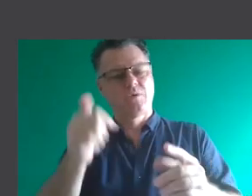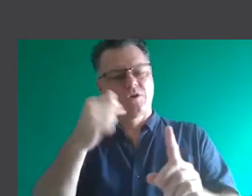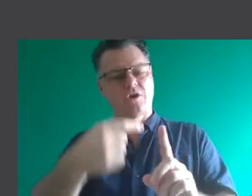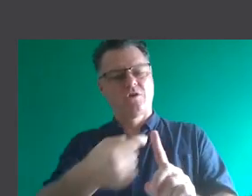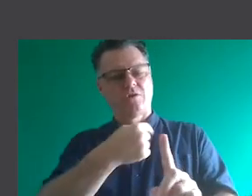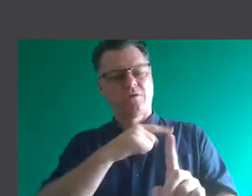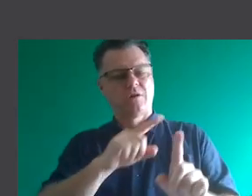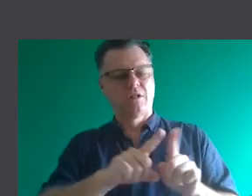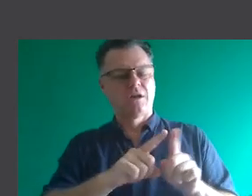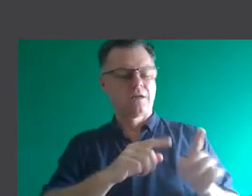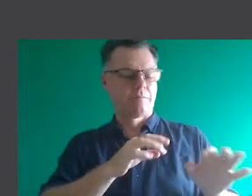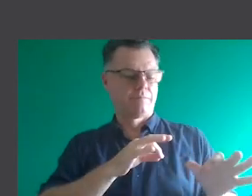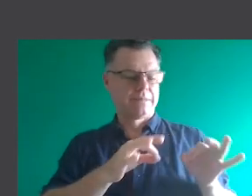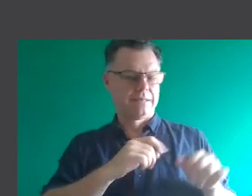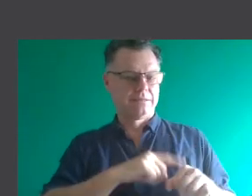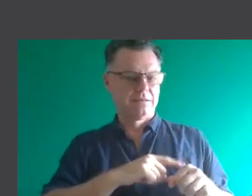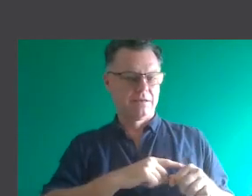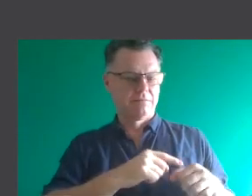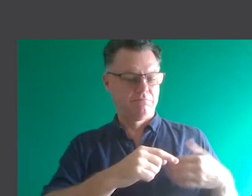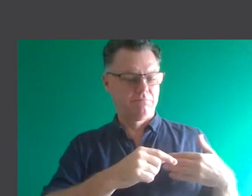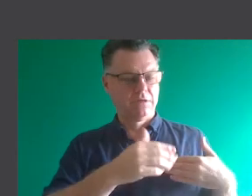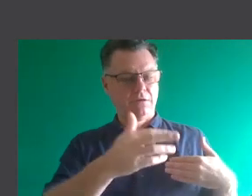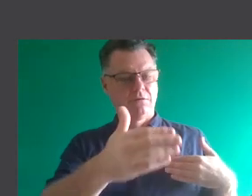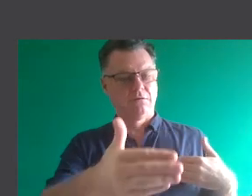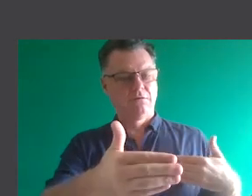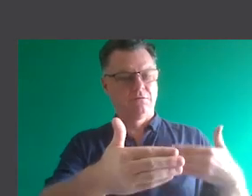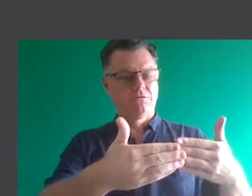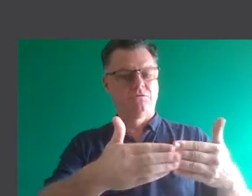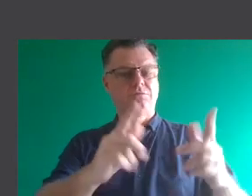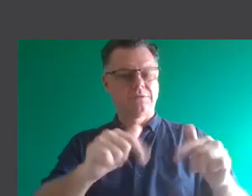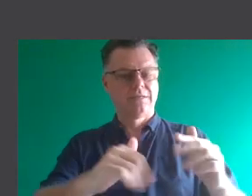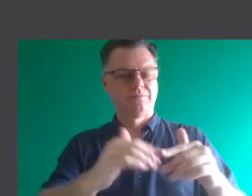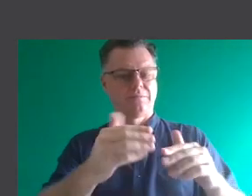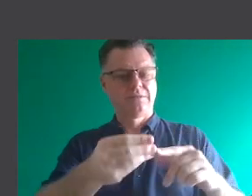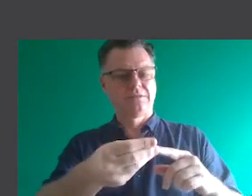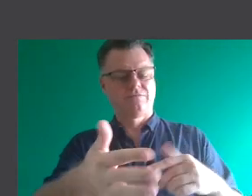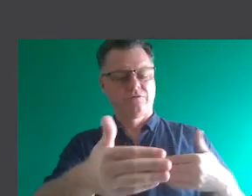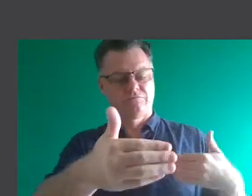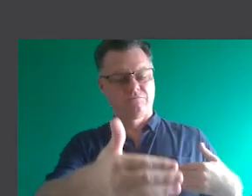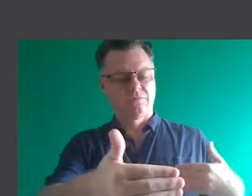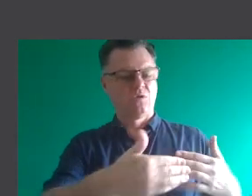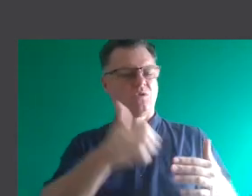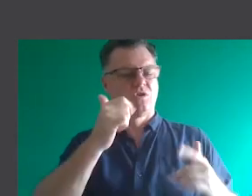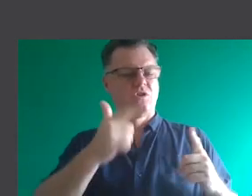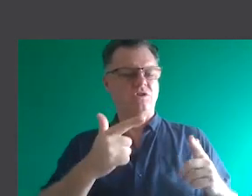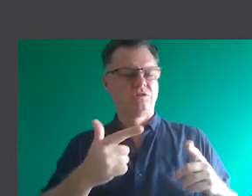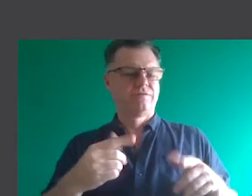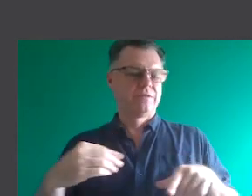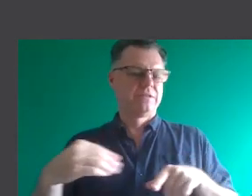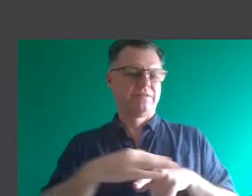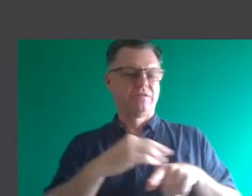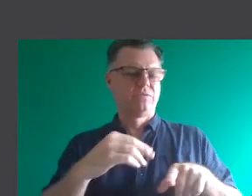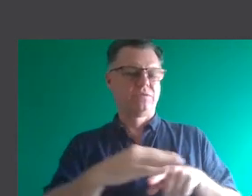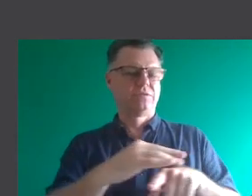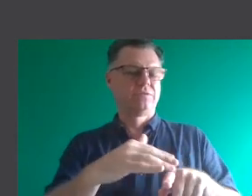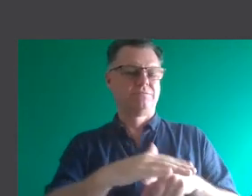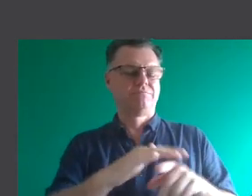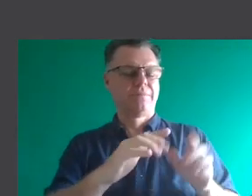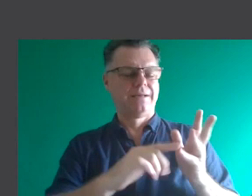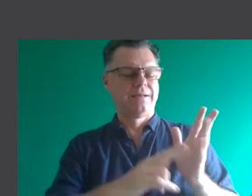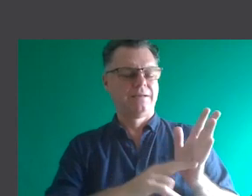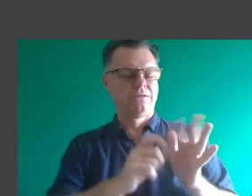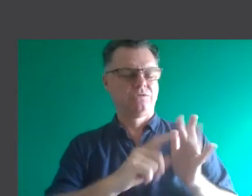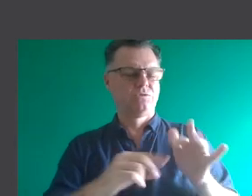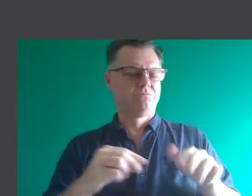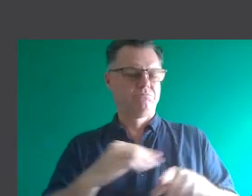are evident in the sort of boundaries between planning and delivery. And IBAC has spoken at length